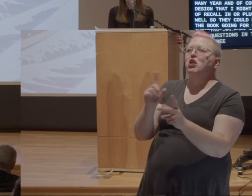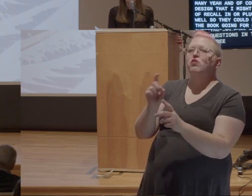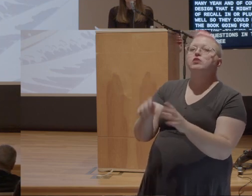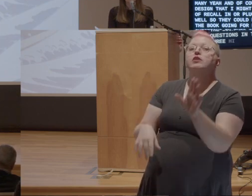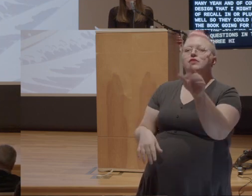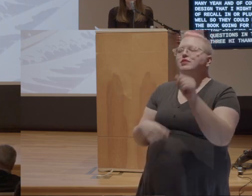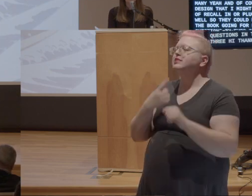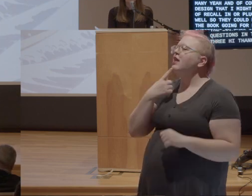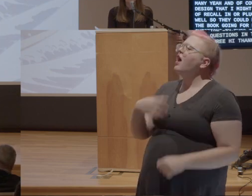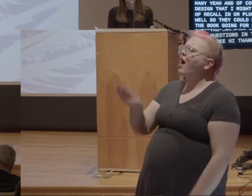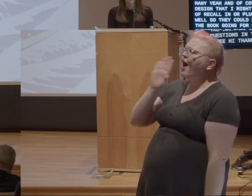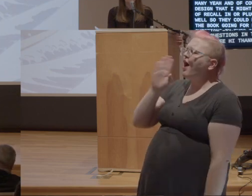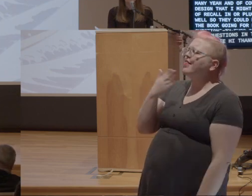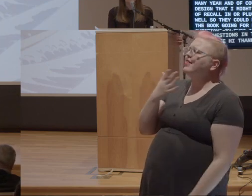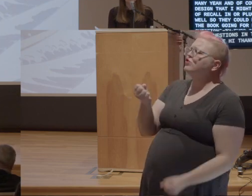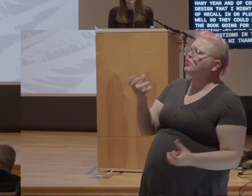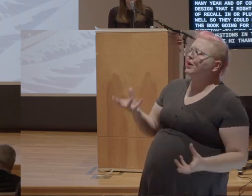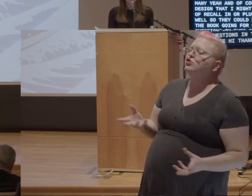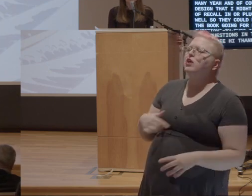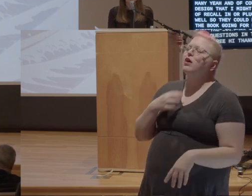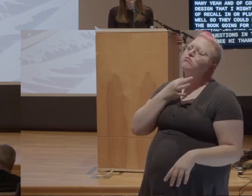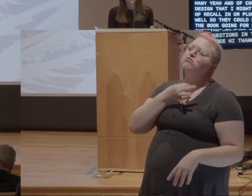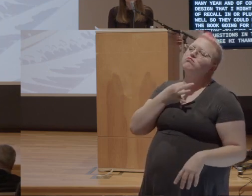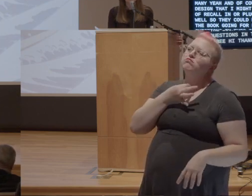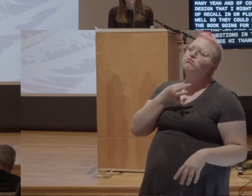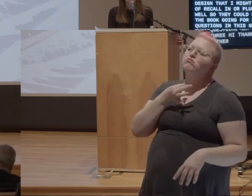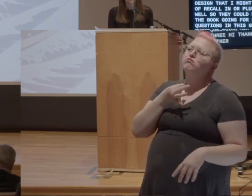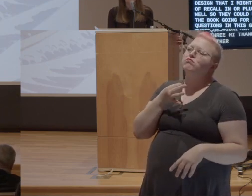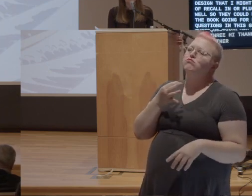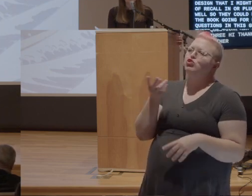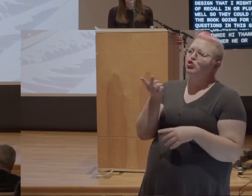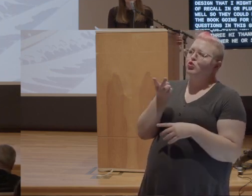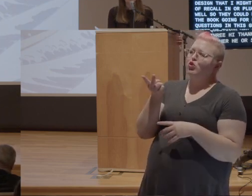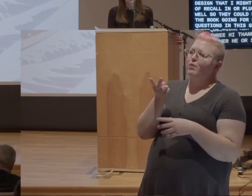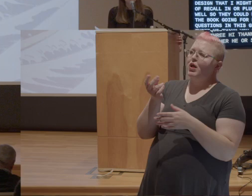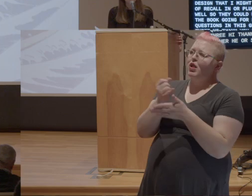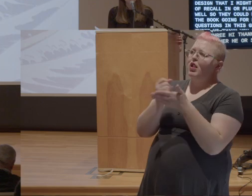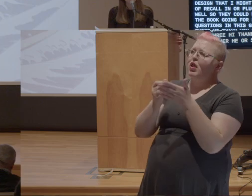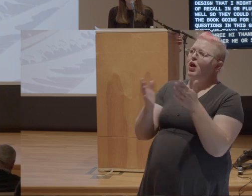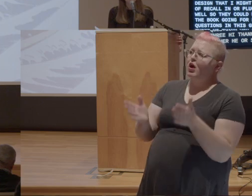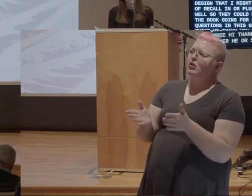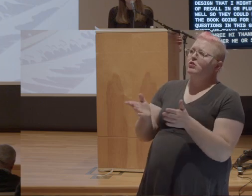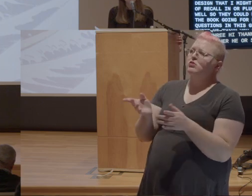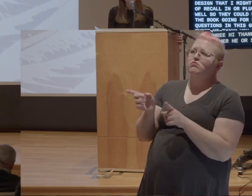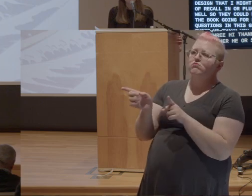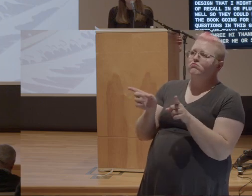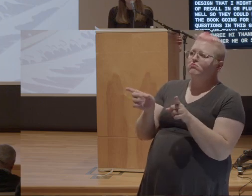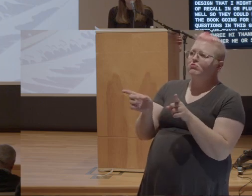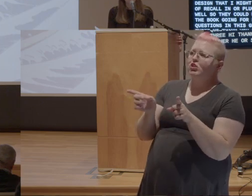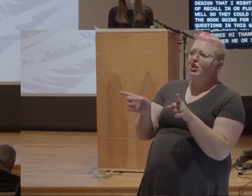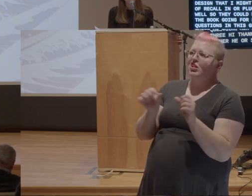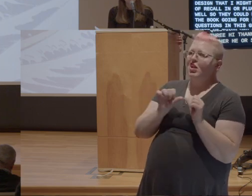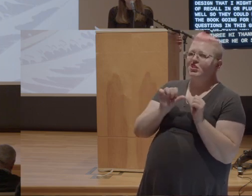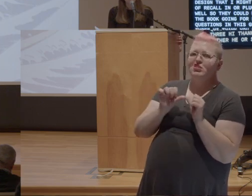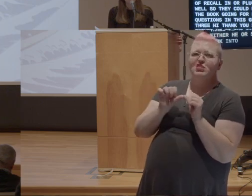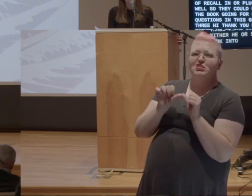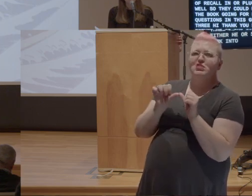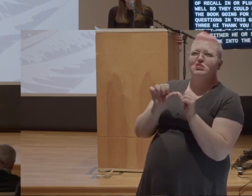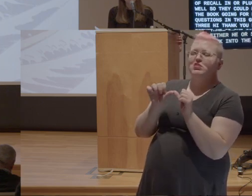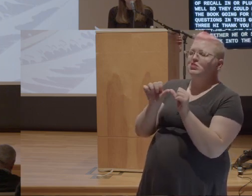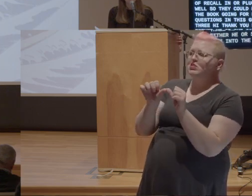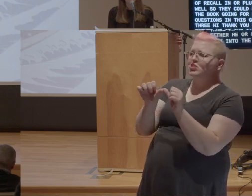Hi, thank you so much. I was curious, did either Hiroshige or Hokusai continue to make work into the